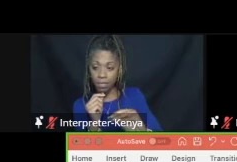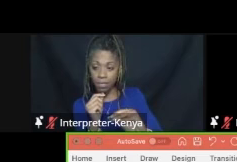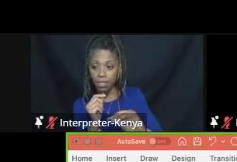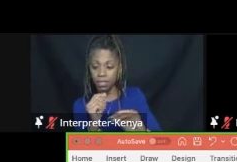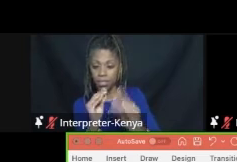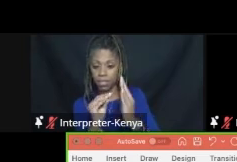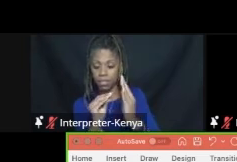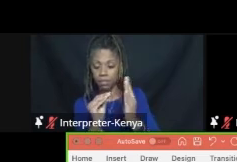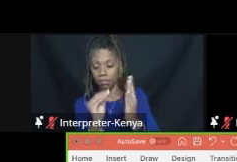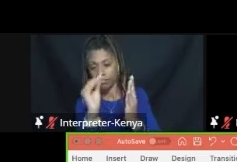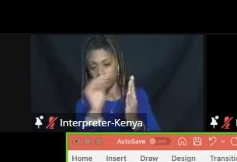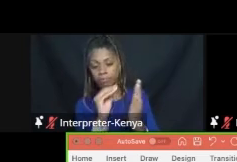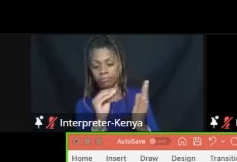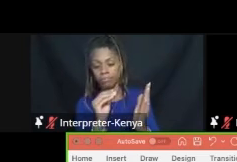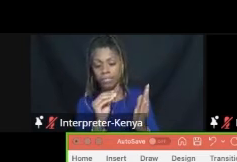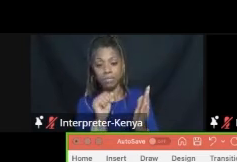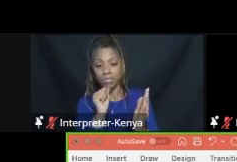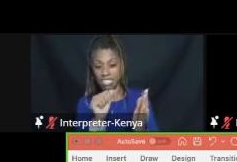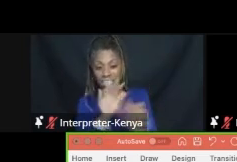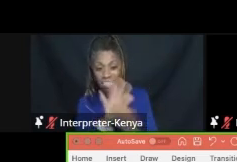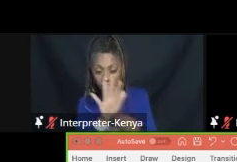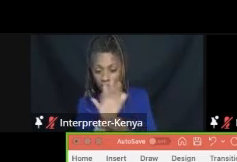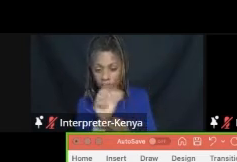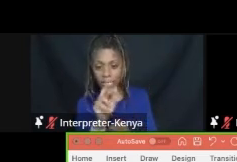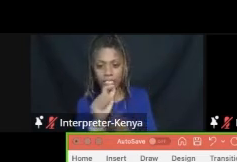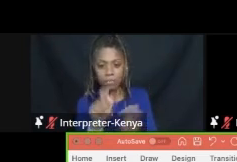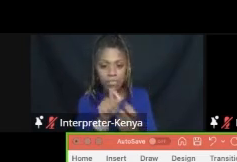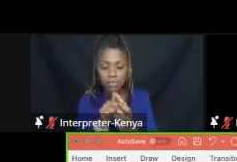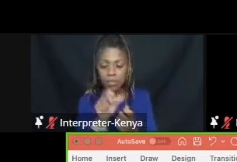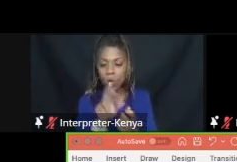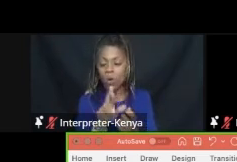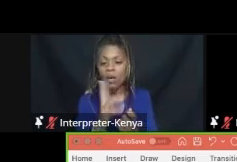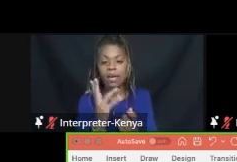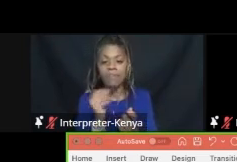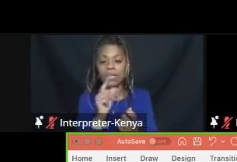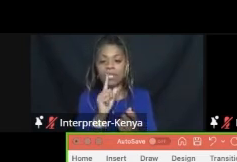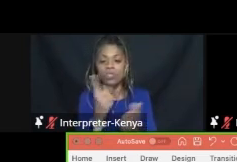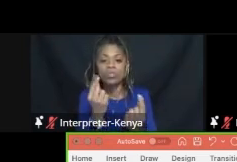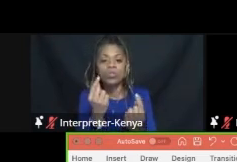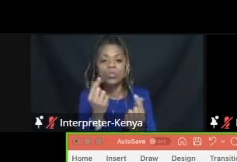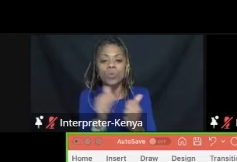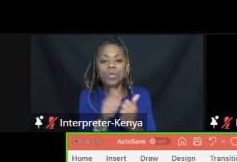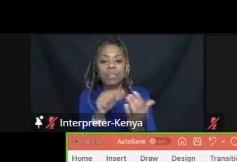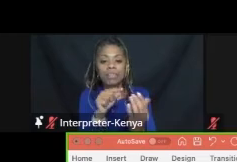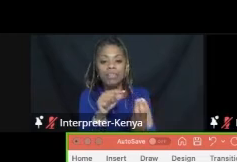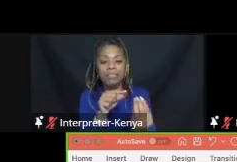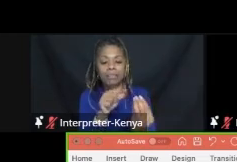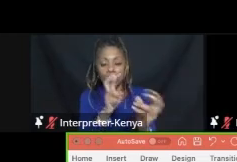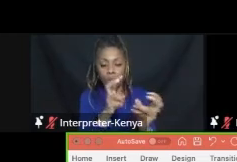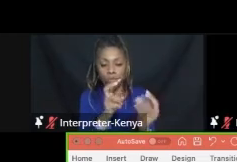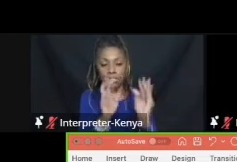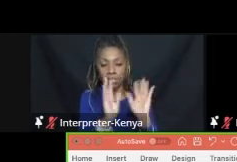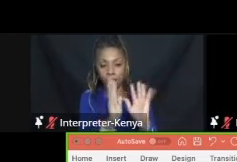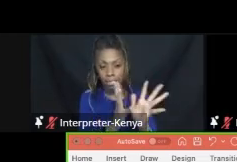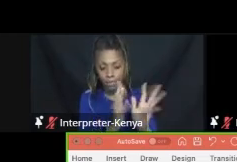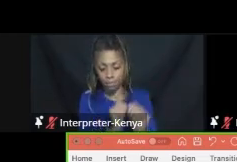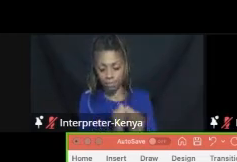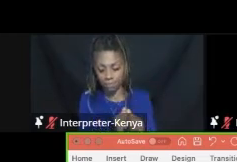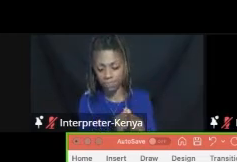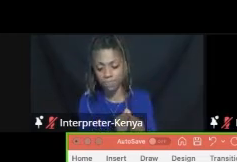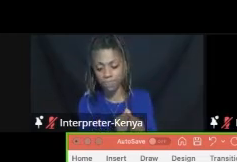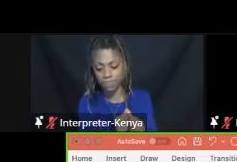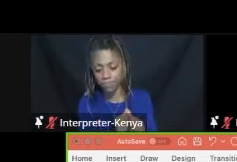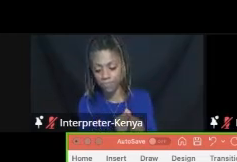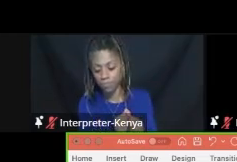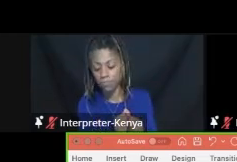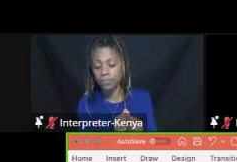compelling need? There's just sort of not enough there. If so, also just leave it in the Padlet. That's fine too. However, if you find a quote